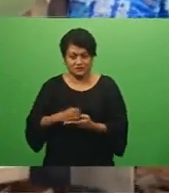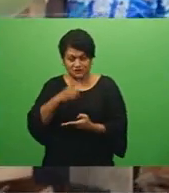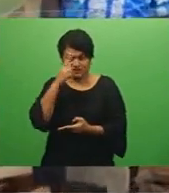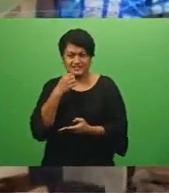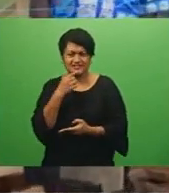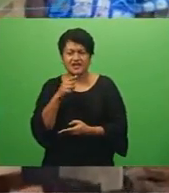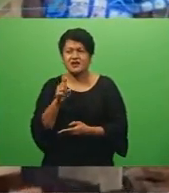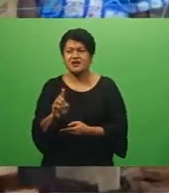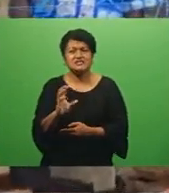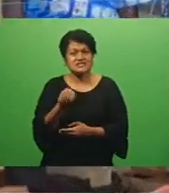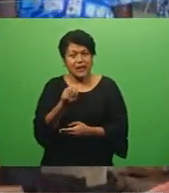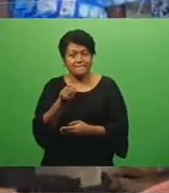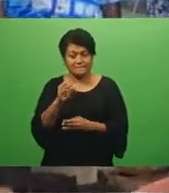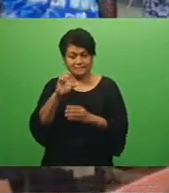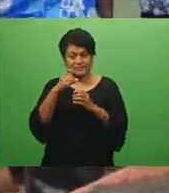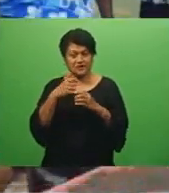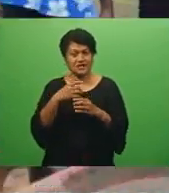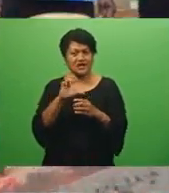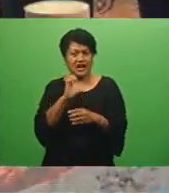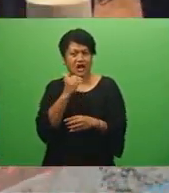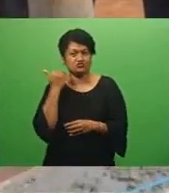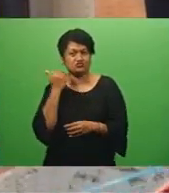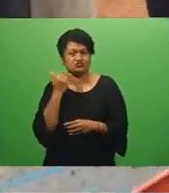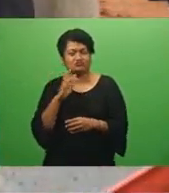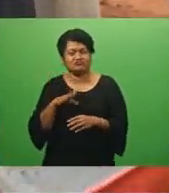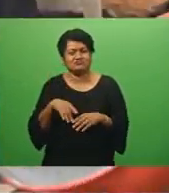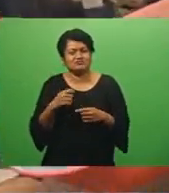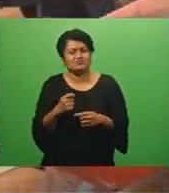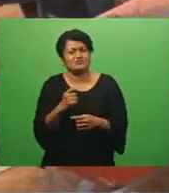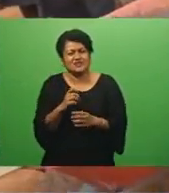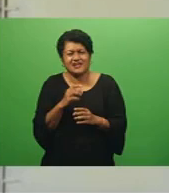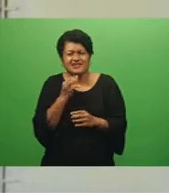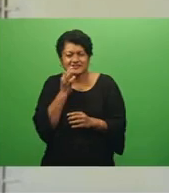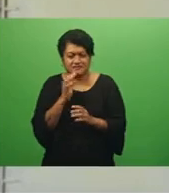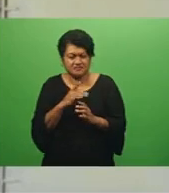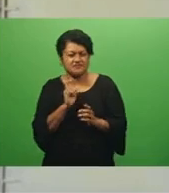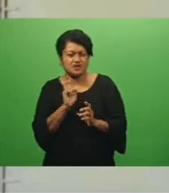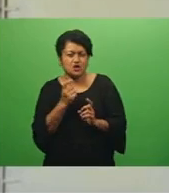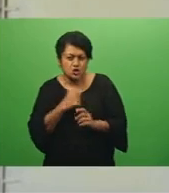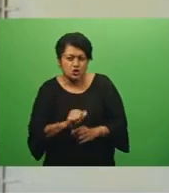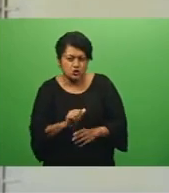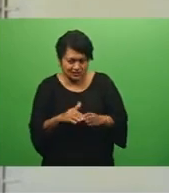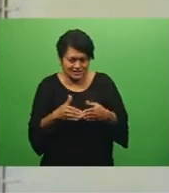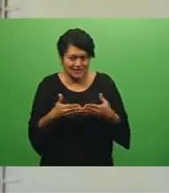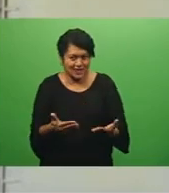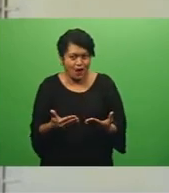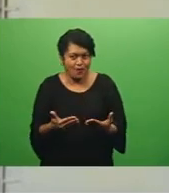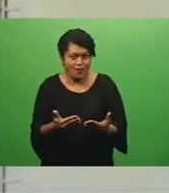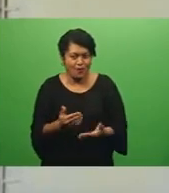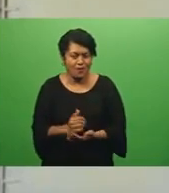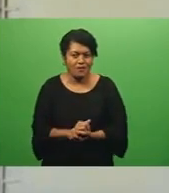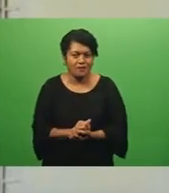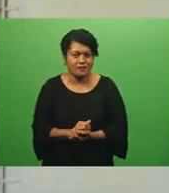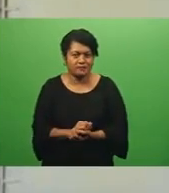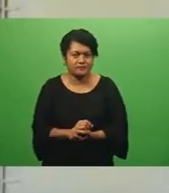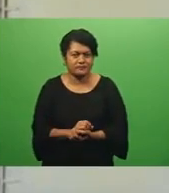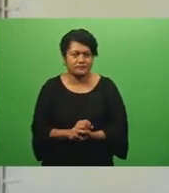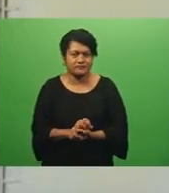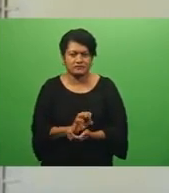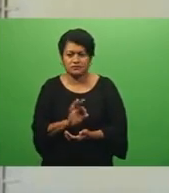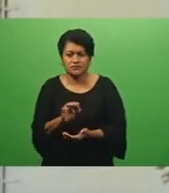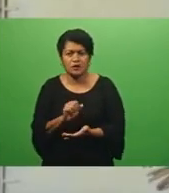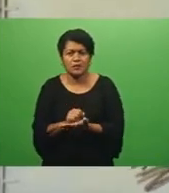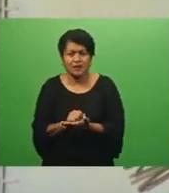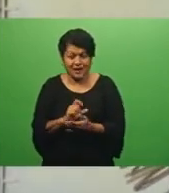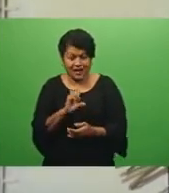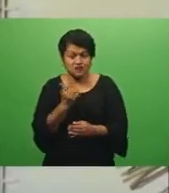temporary as the new permanent structures will be constructed later. These are not your permanent classrooms. I can assure